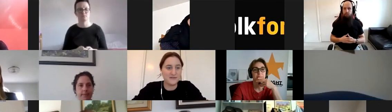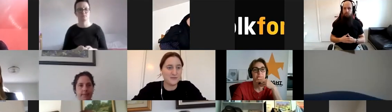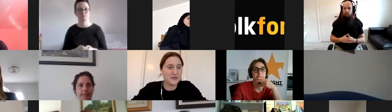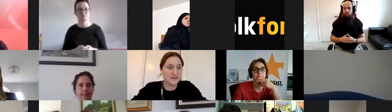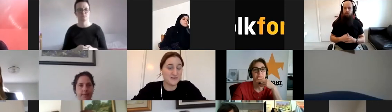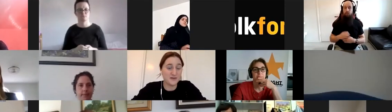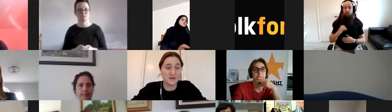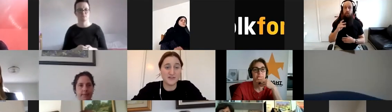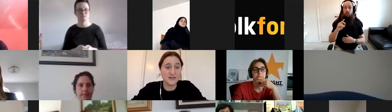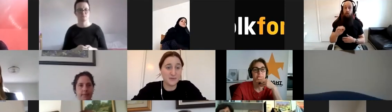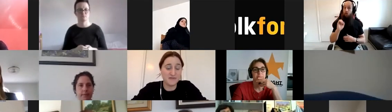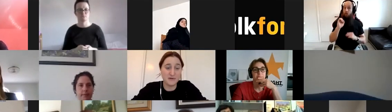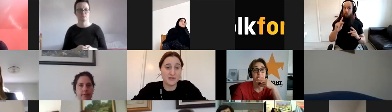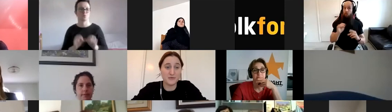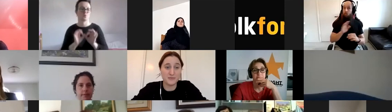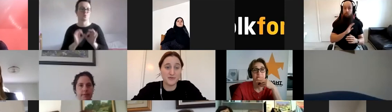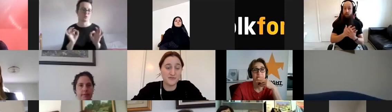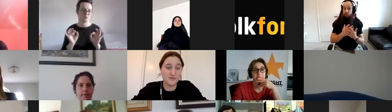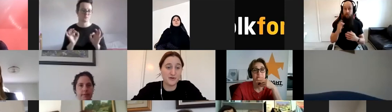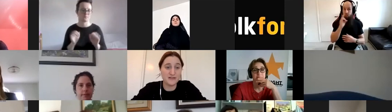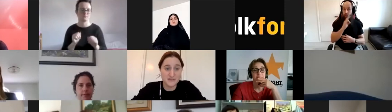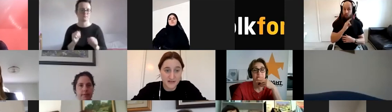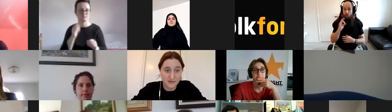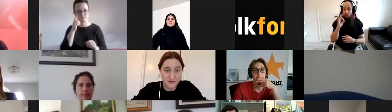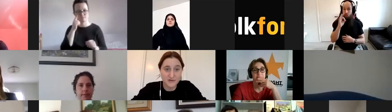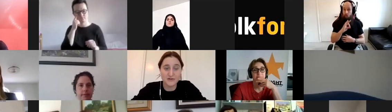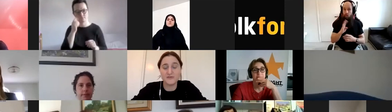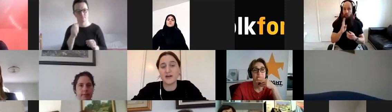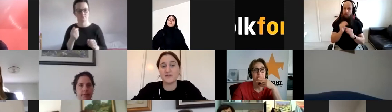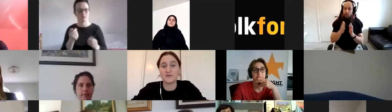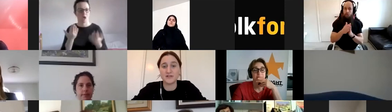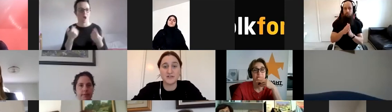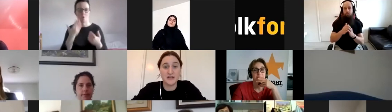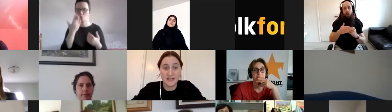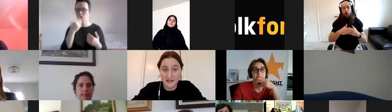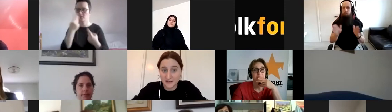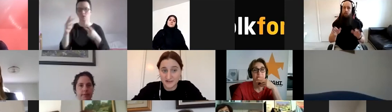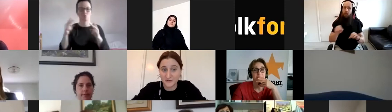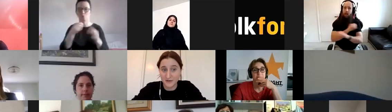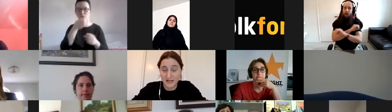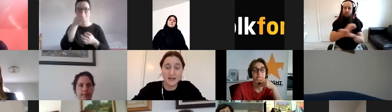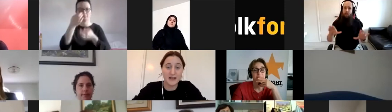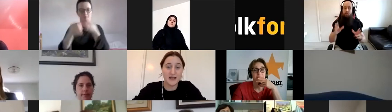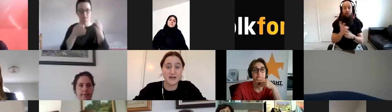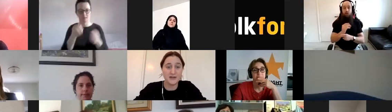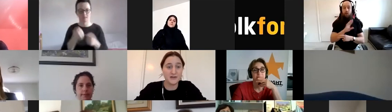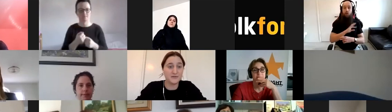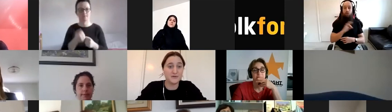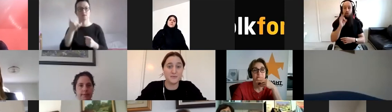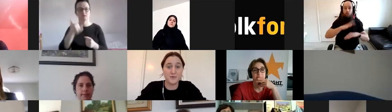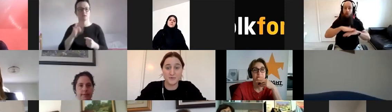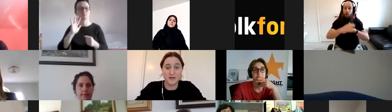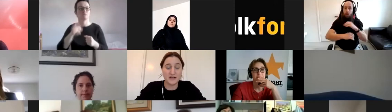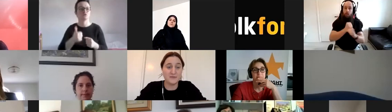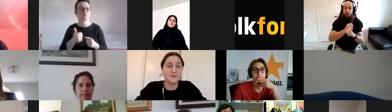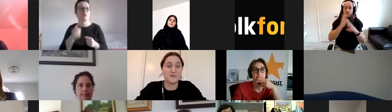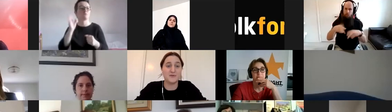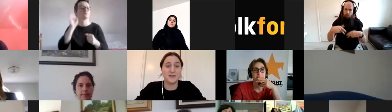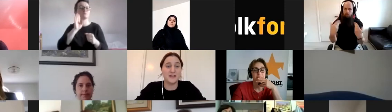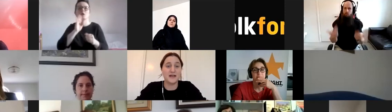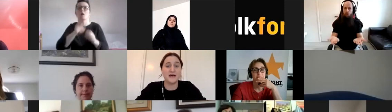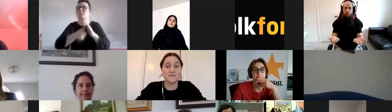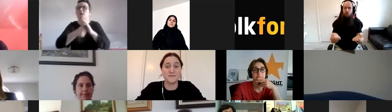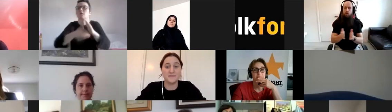if nobody else has a question, I believe we can open the floor in general. So if you have a question in English as well, you are more than welcome